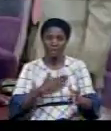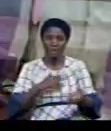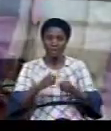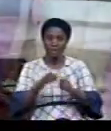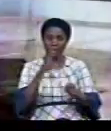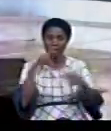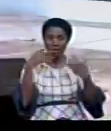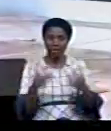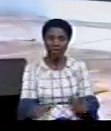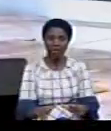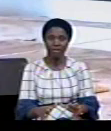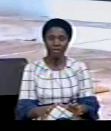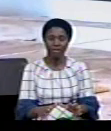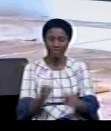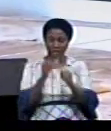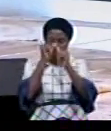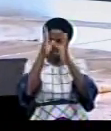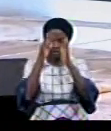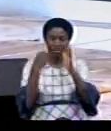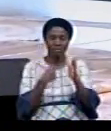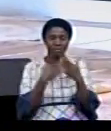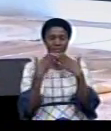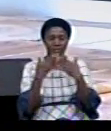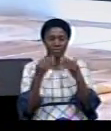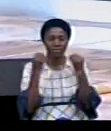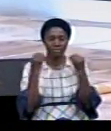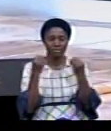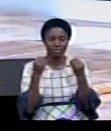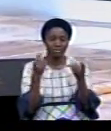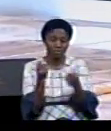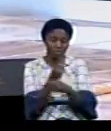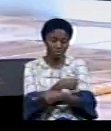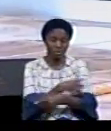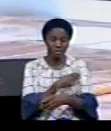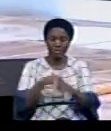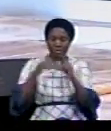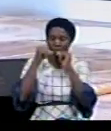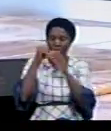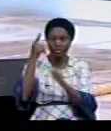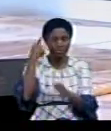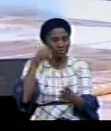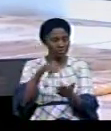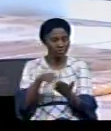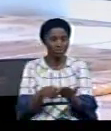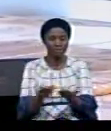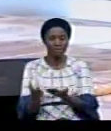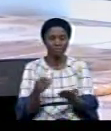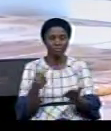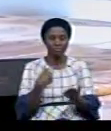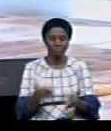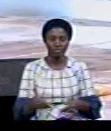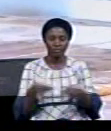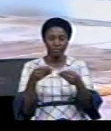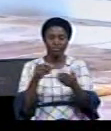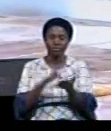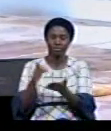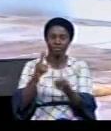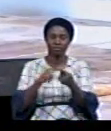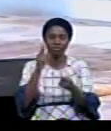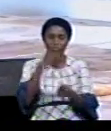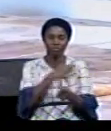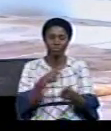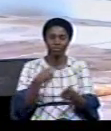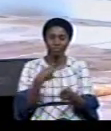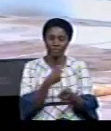Father, we thank you today and bless you for this service. We give glory to you and we thank you,